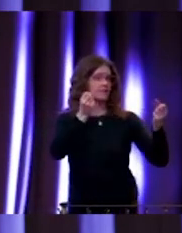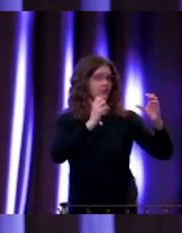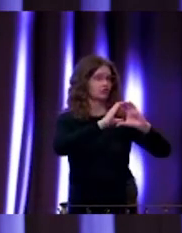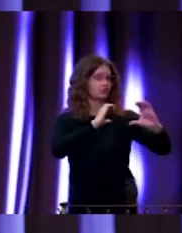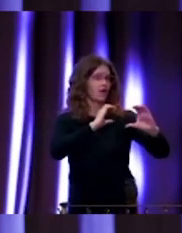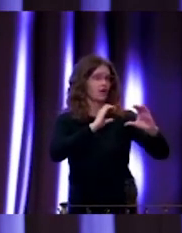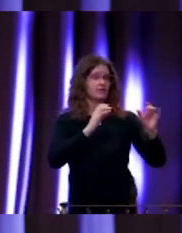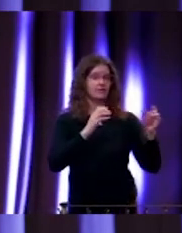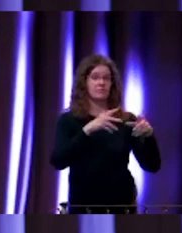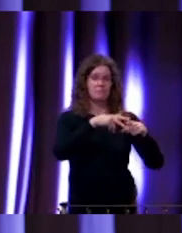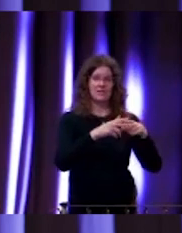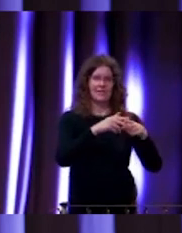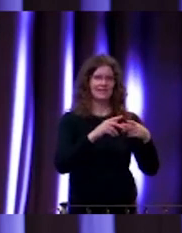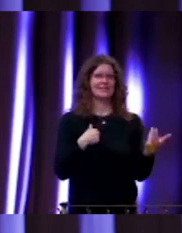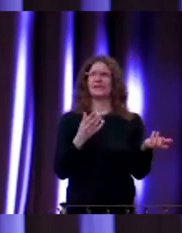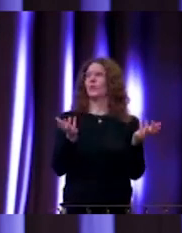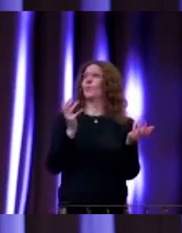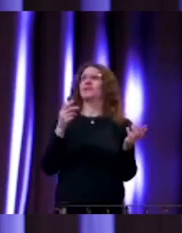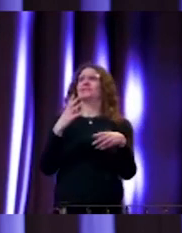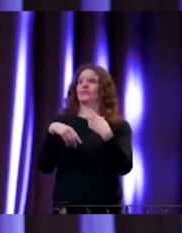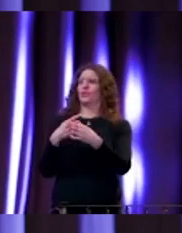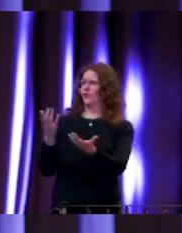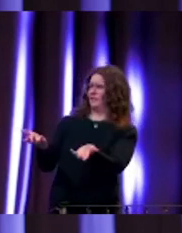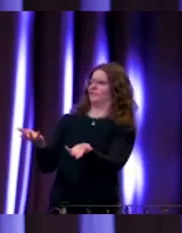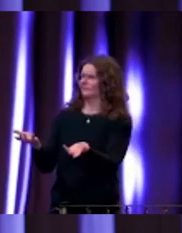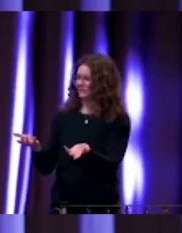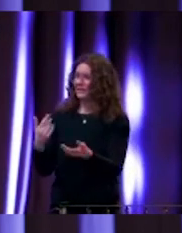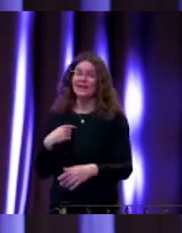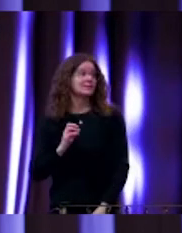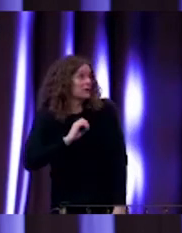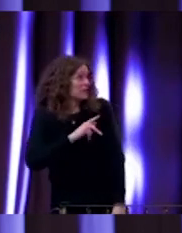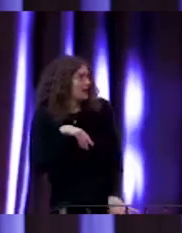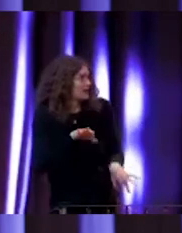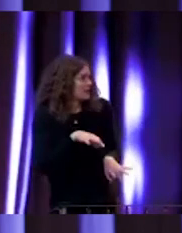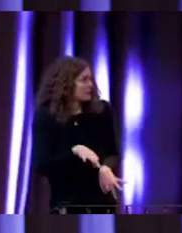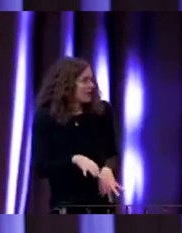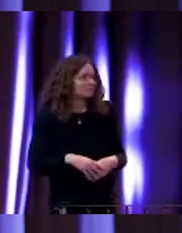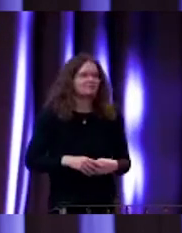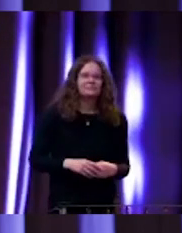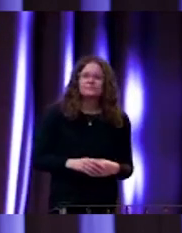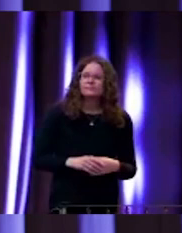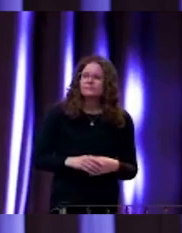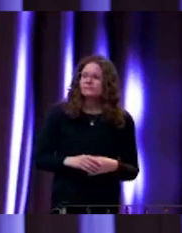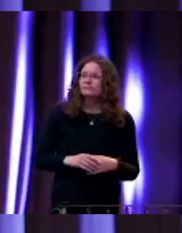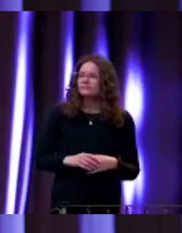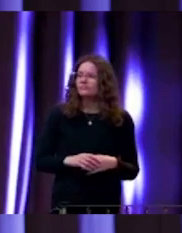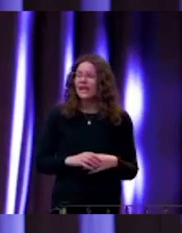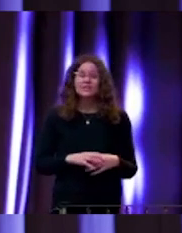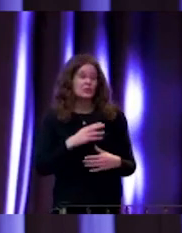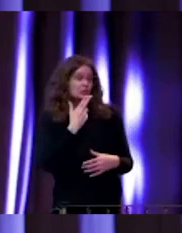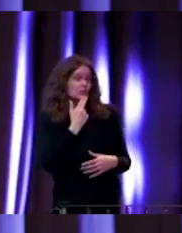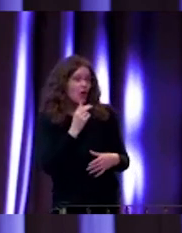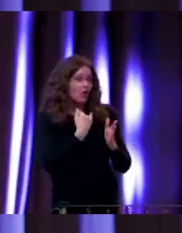in? And I was like, okay. And I direct this particularly to small arts organizations. I'm like, so we're